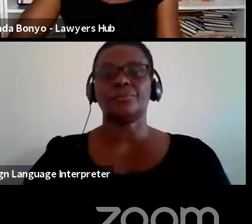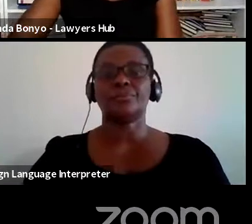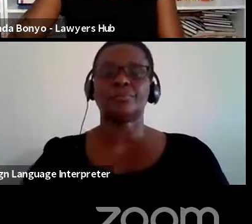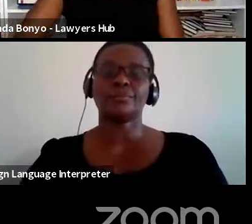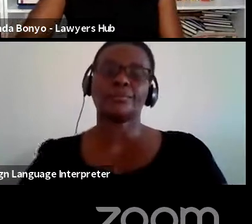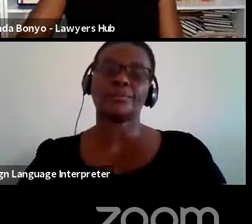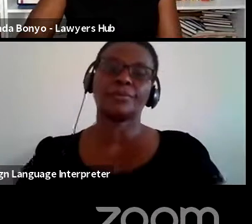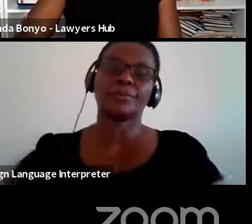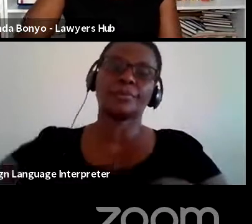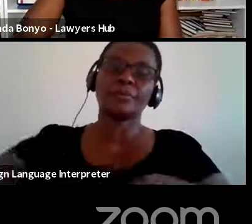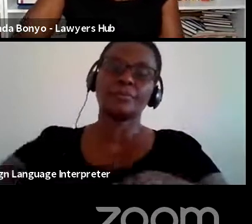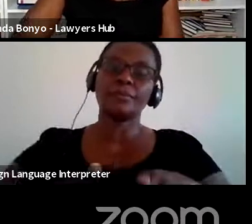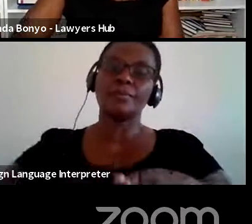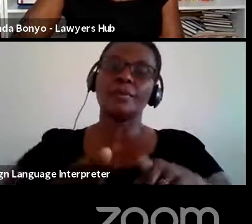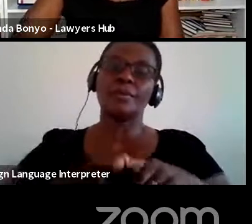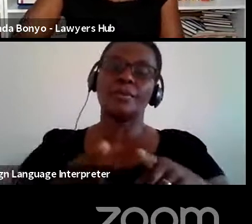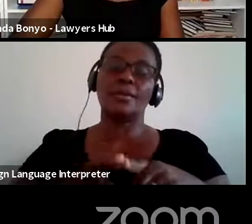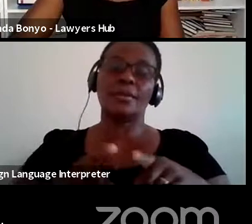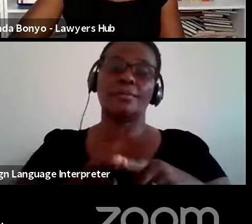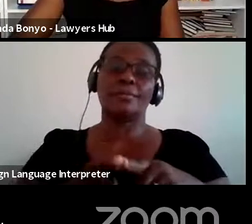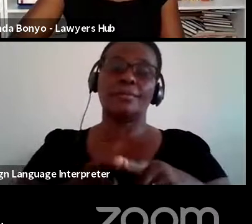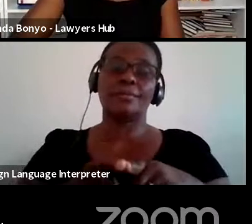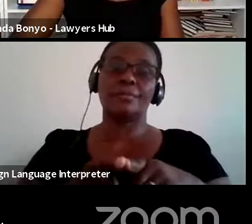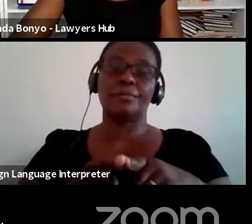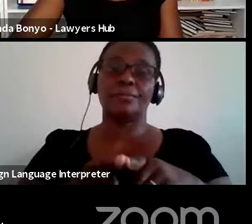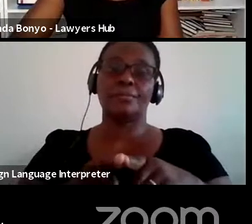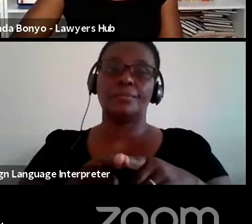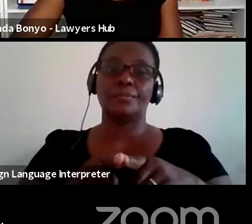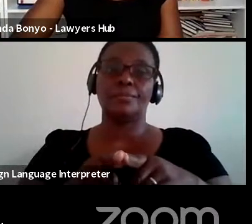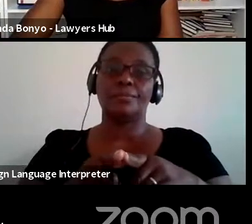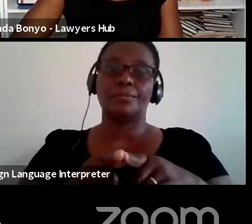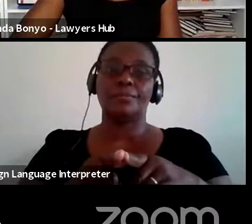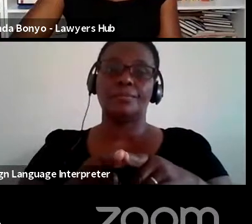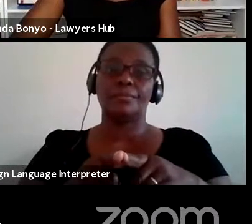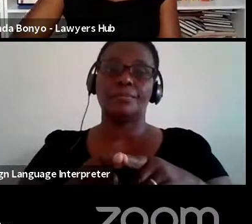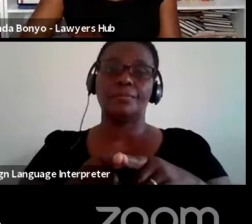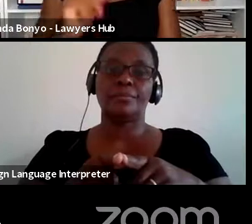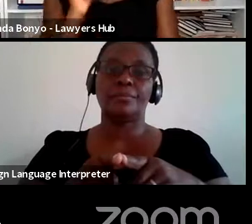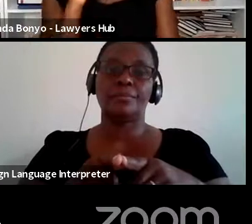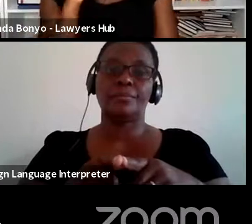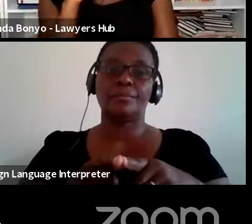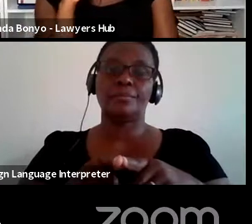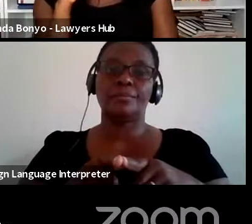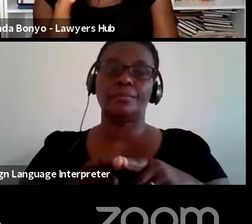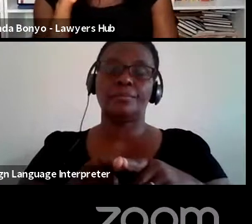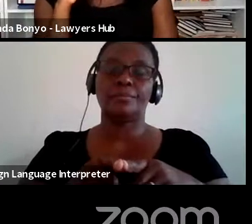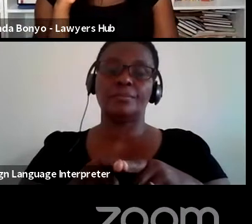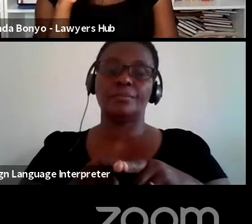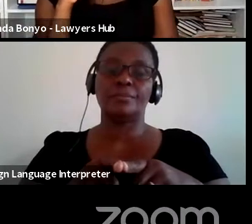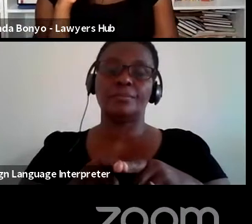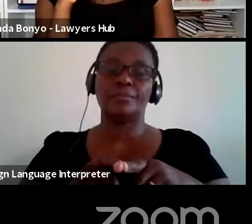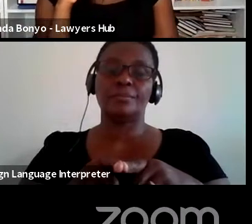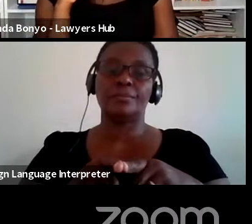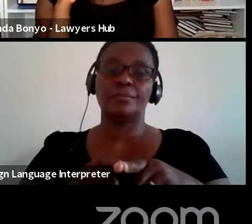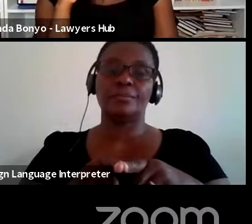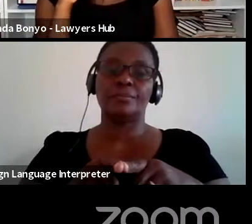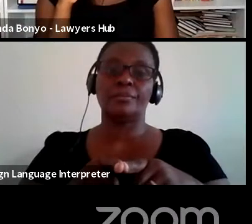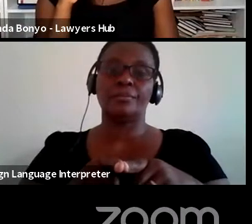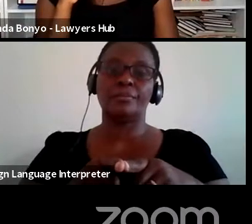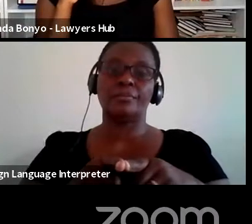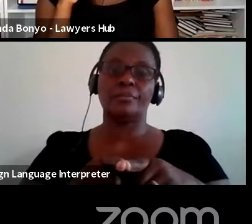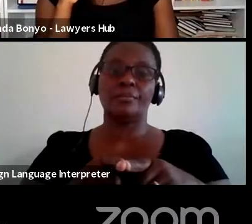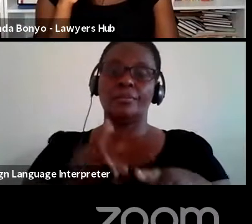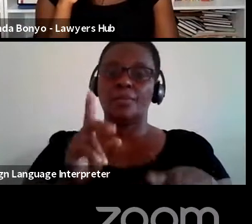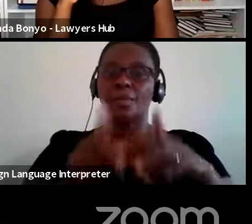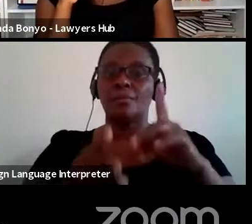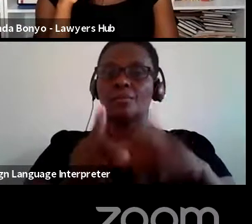2 different types of inputs for our global open consultation. And those were just having people individually